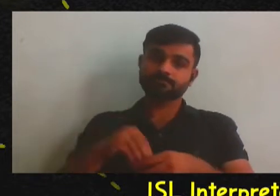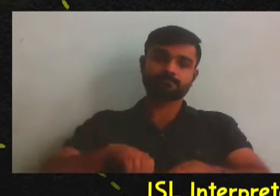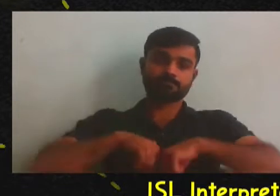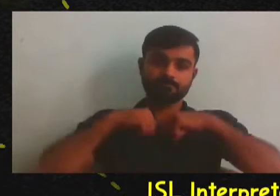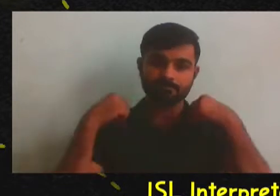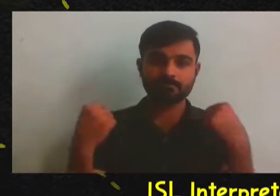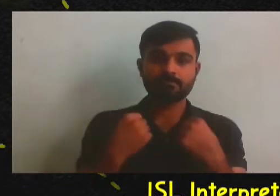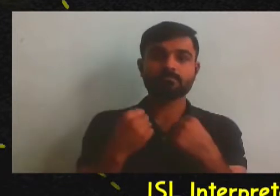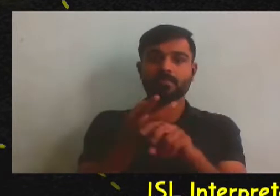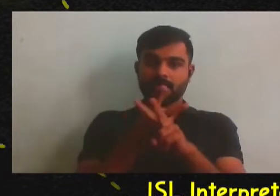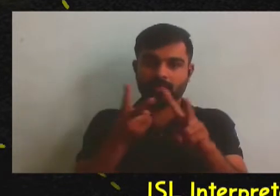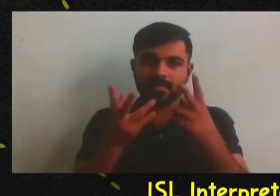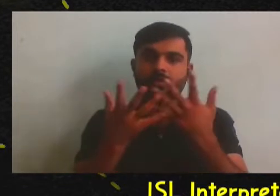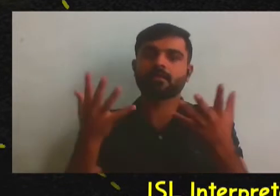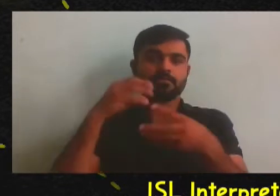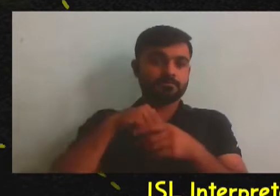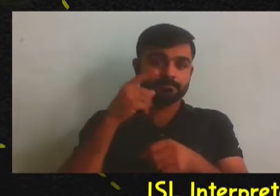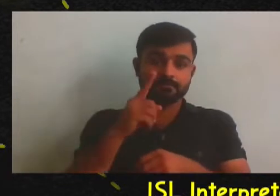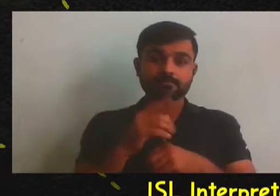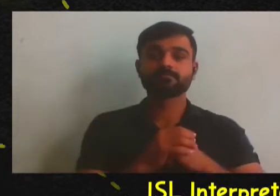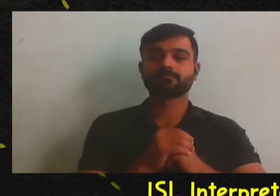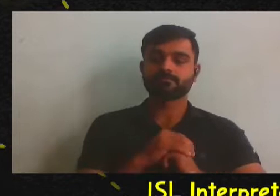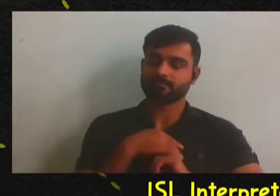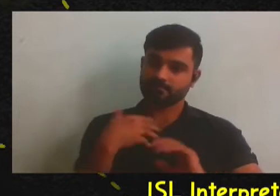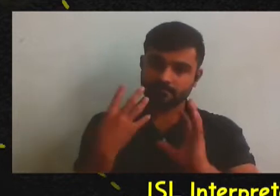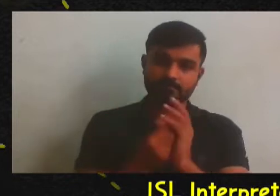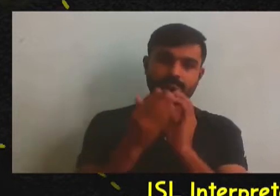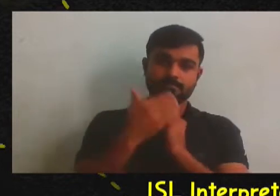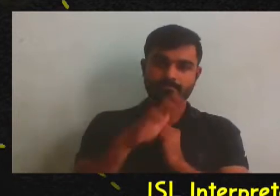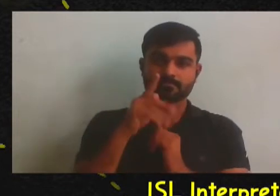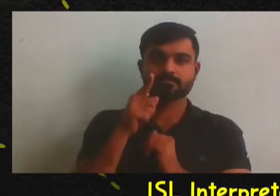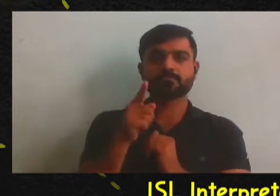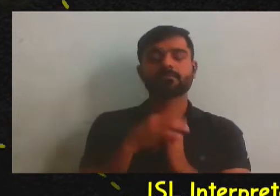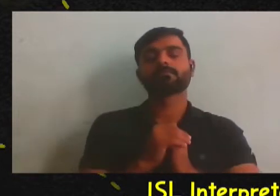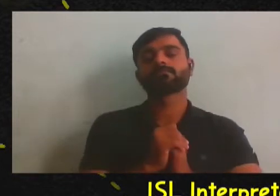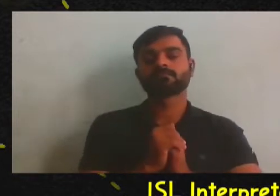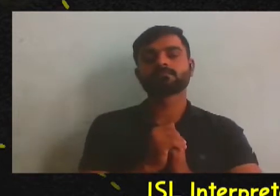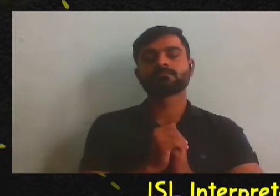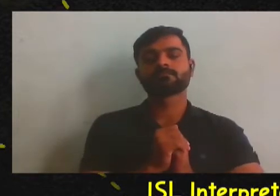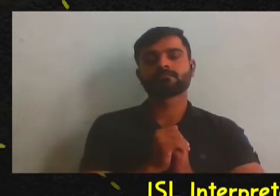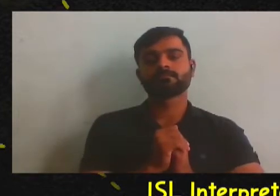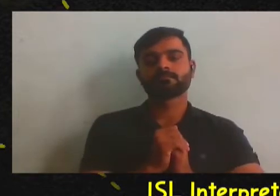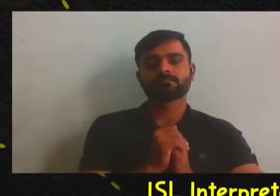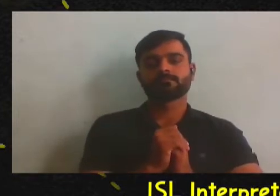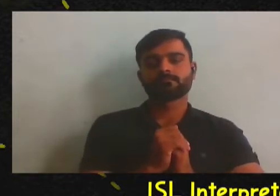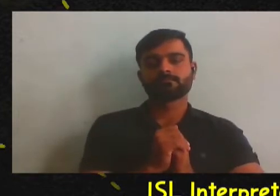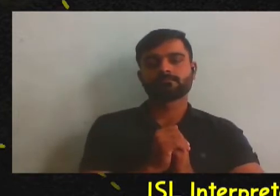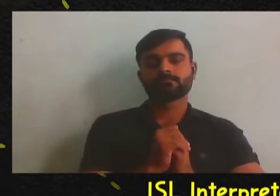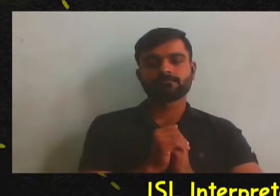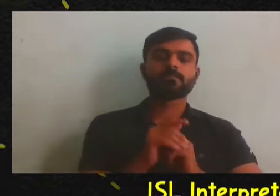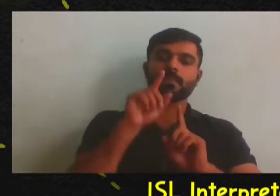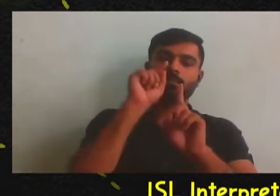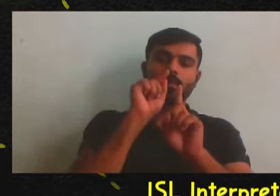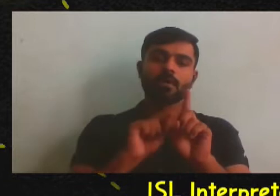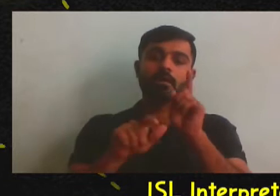potential kind of danger, right? We've moved from there to a point where people